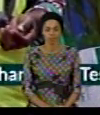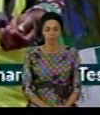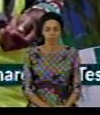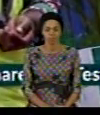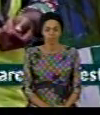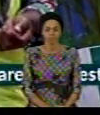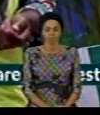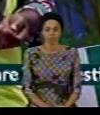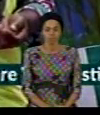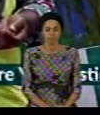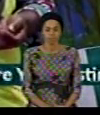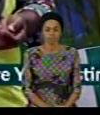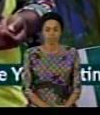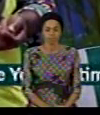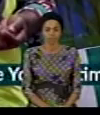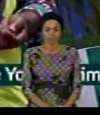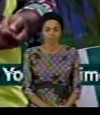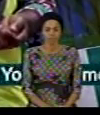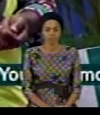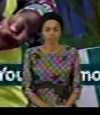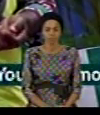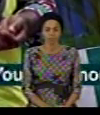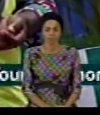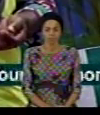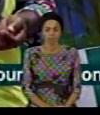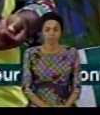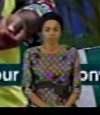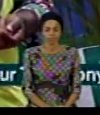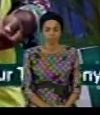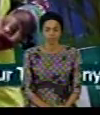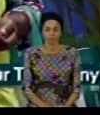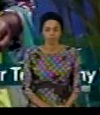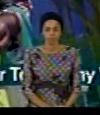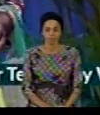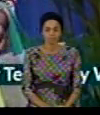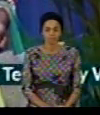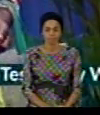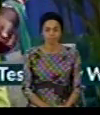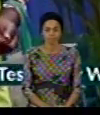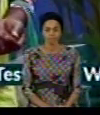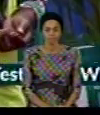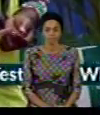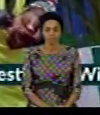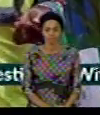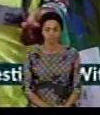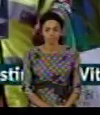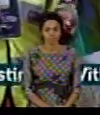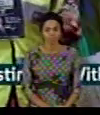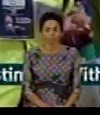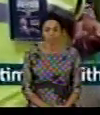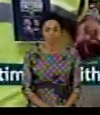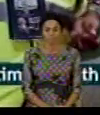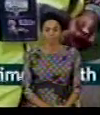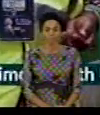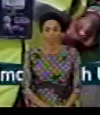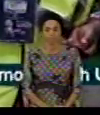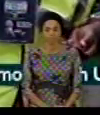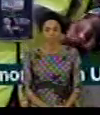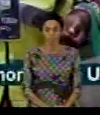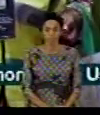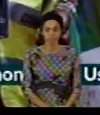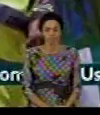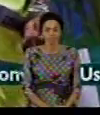lua kom na kinya ma ake kinya metera edanga piana wuga so ka ba le sine do